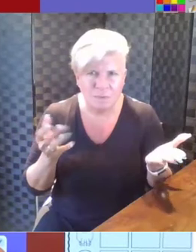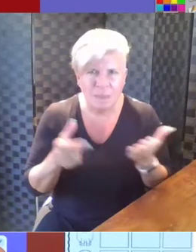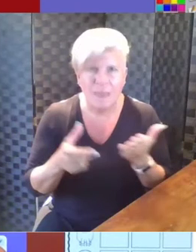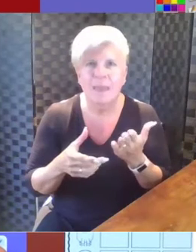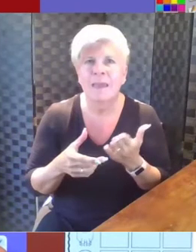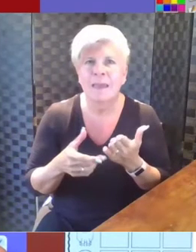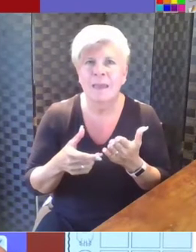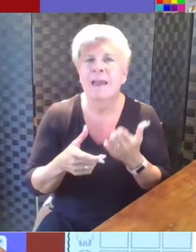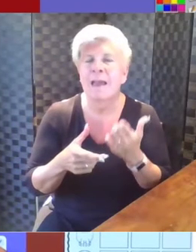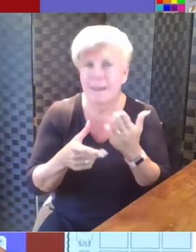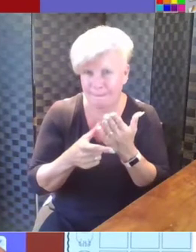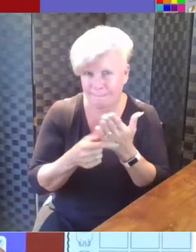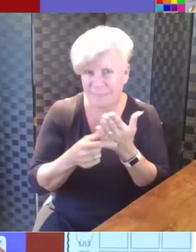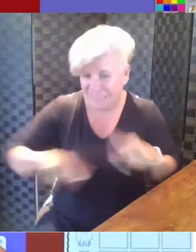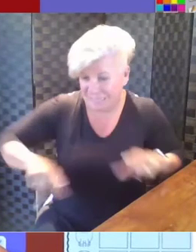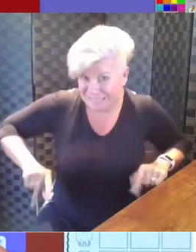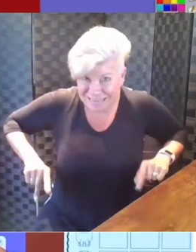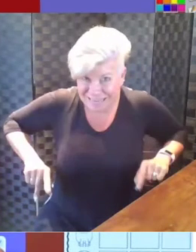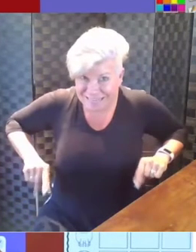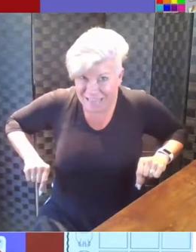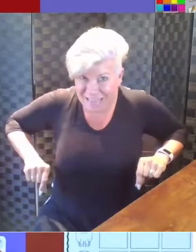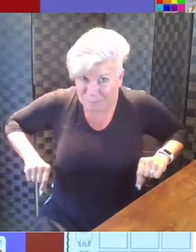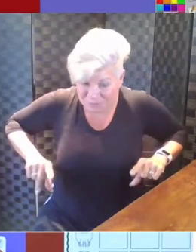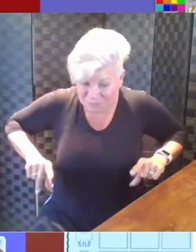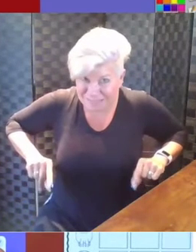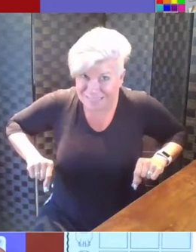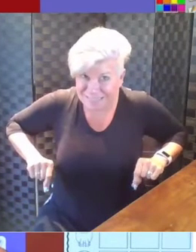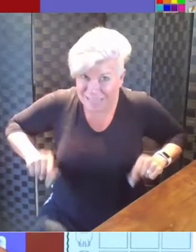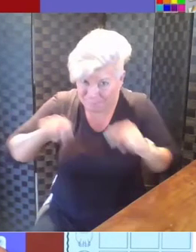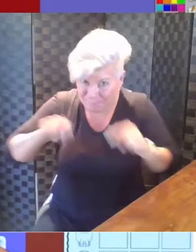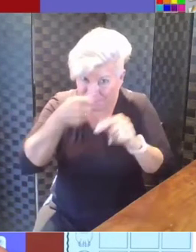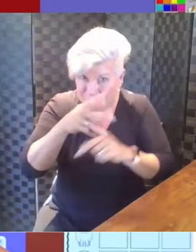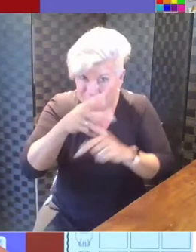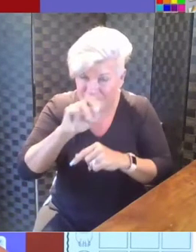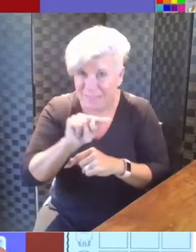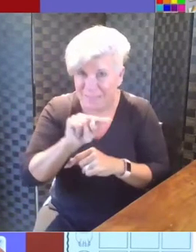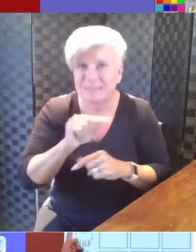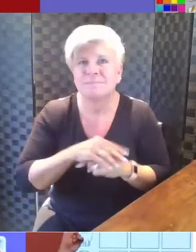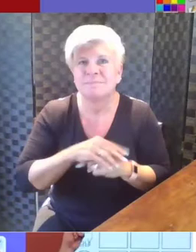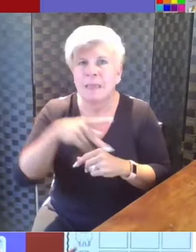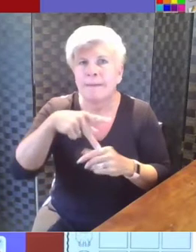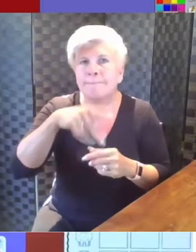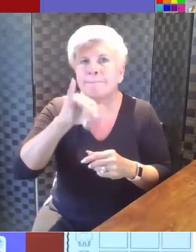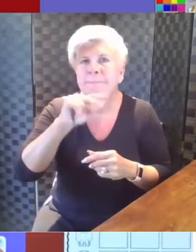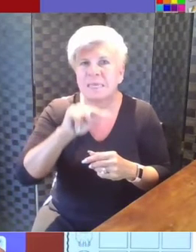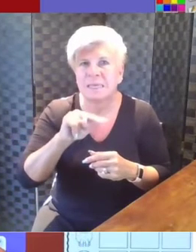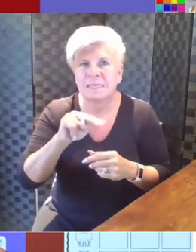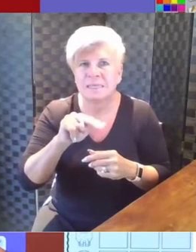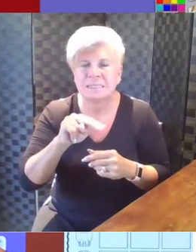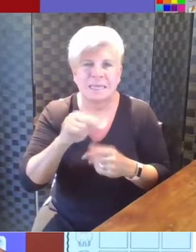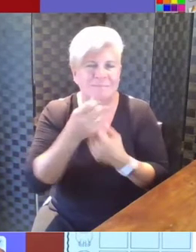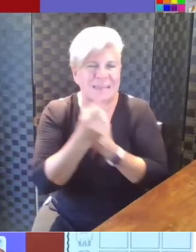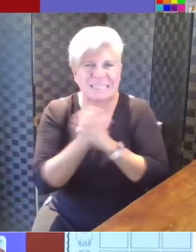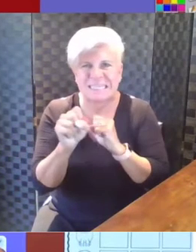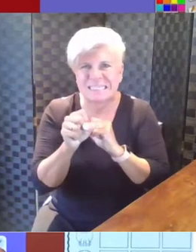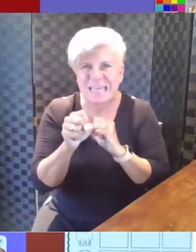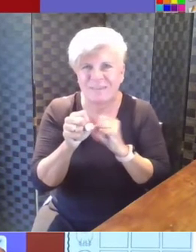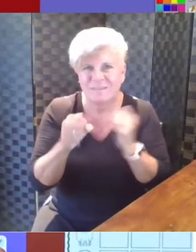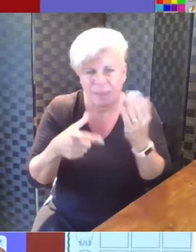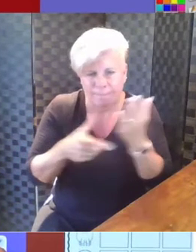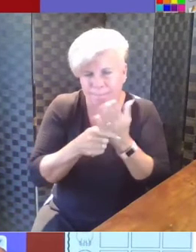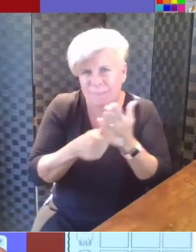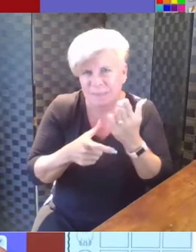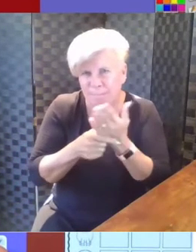A pen. You're right. Not the kind of pen you write with. That has a short E in the middle. This is the kind of pen that's a safety pen that you might use to clip